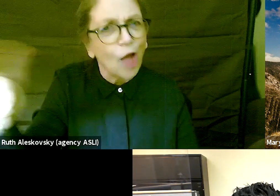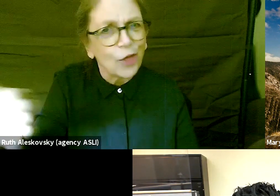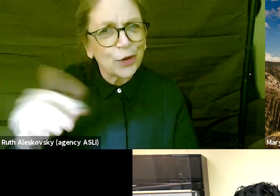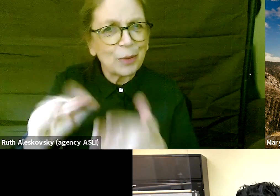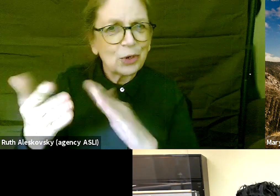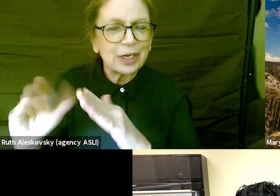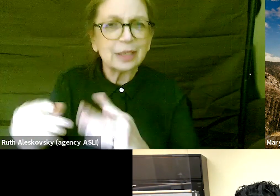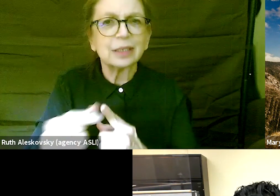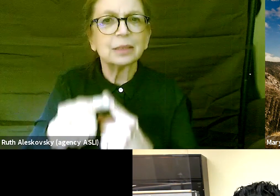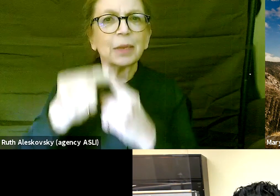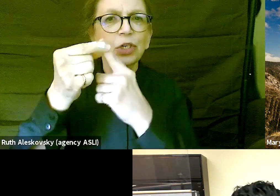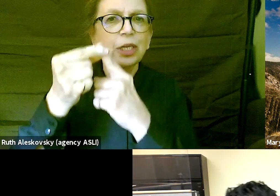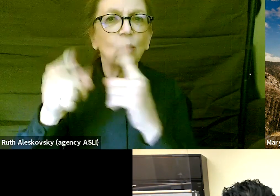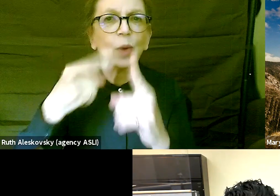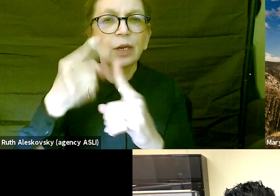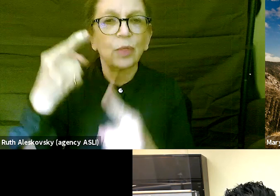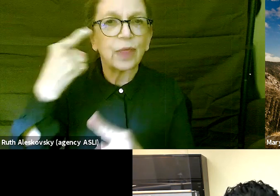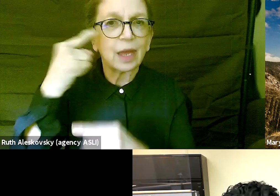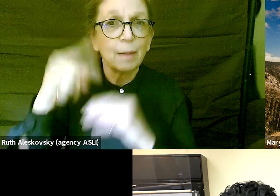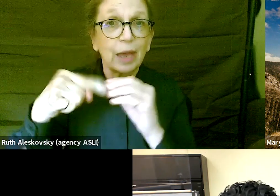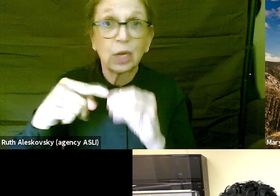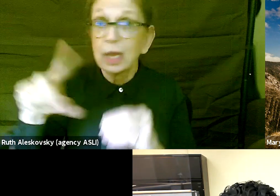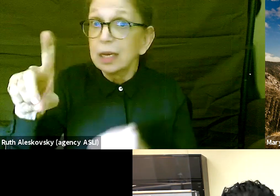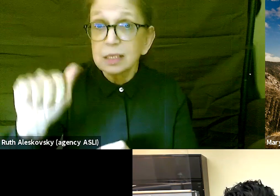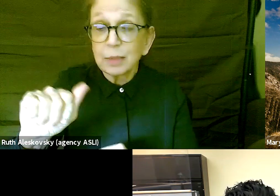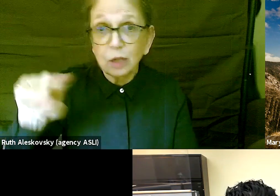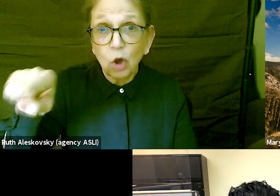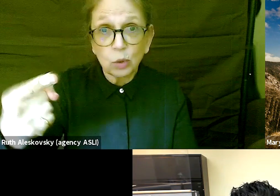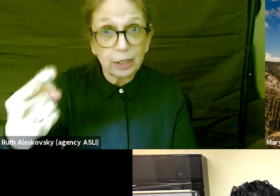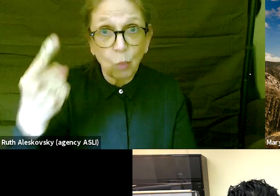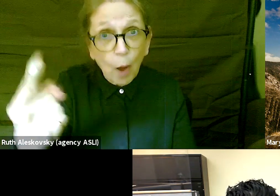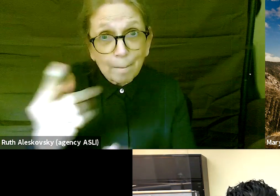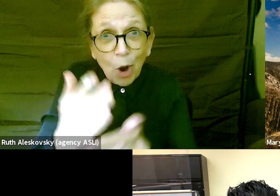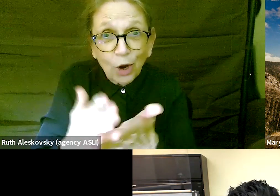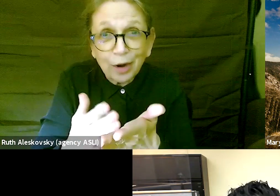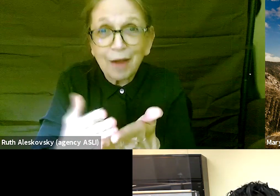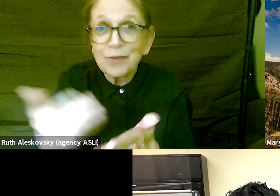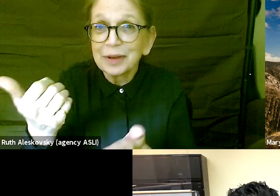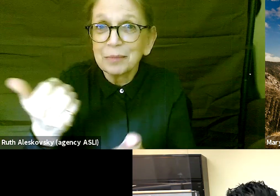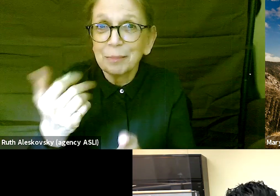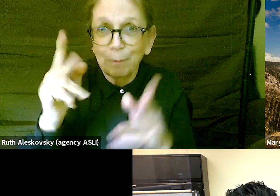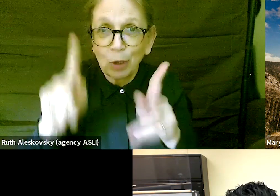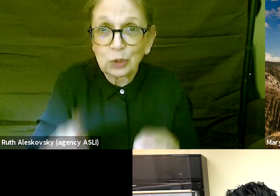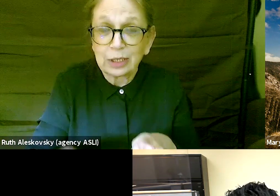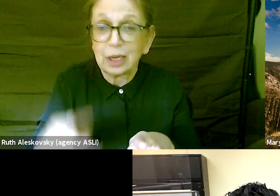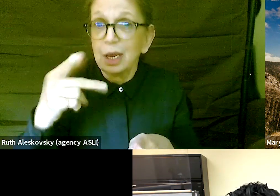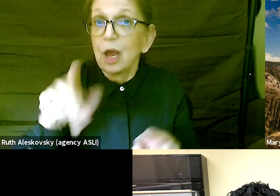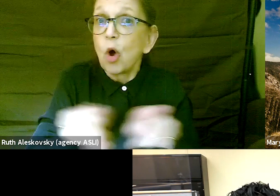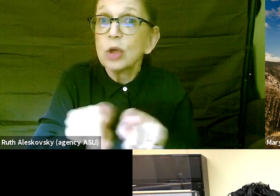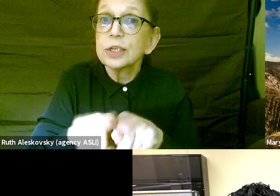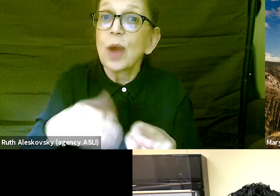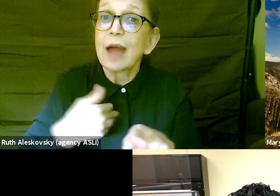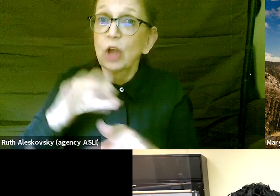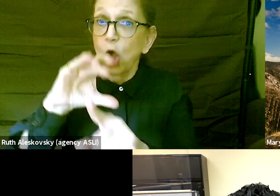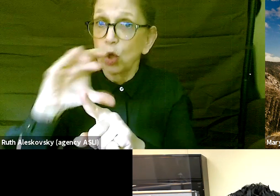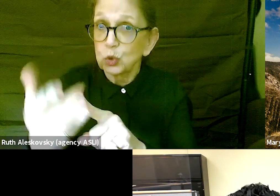consider that disability is only one aspect of an individual. There's, you know, there's cultural differences. There's,